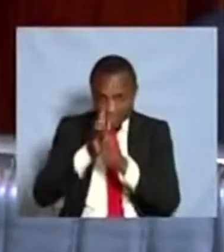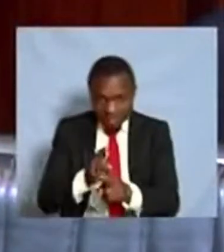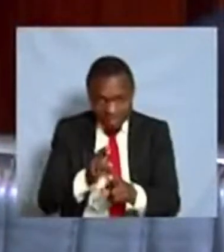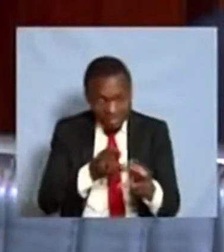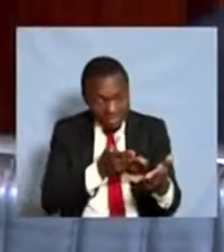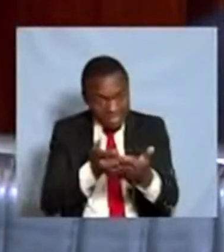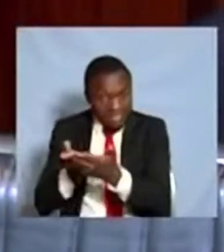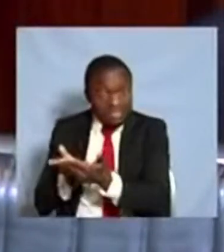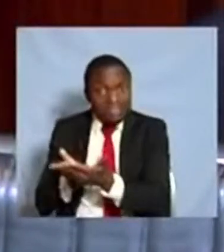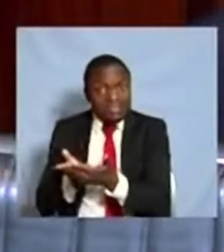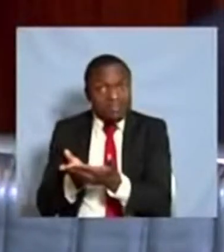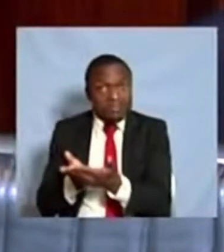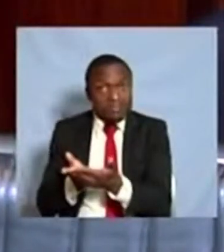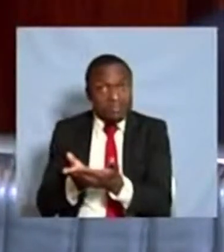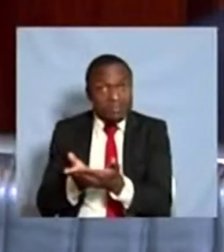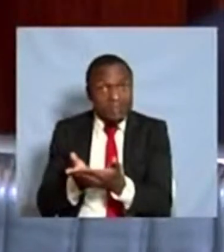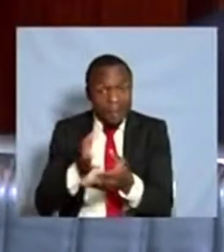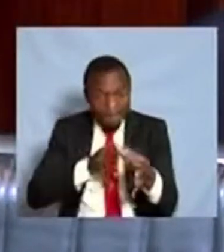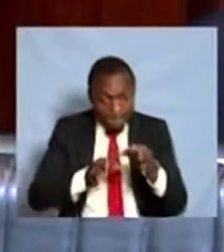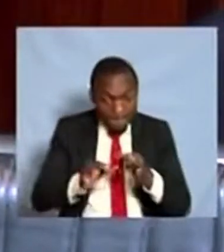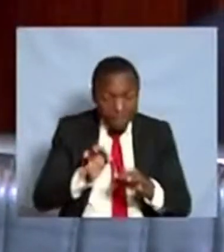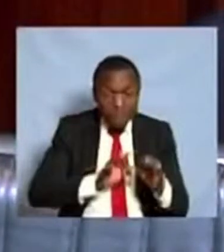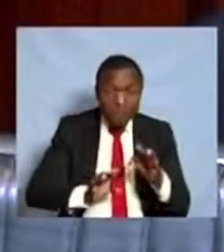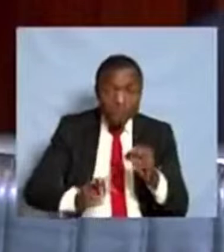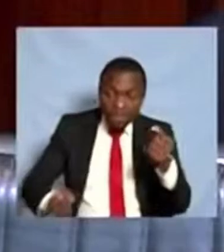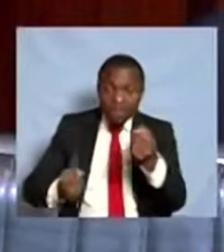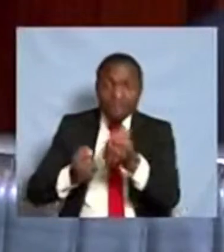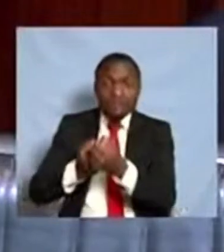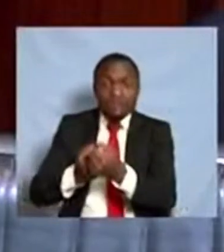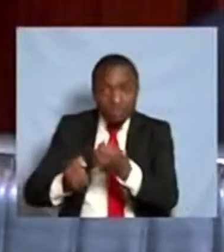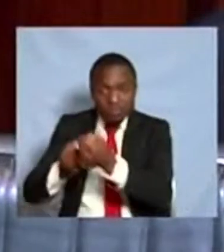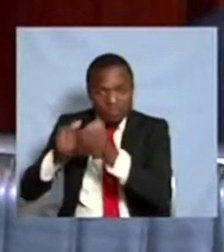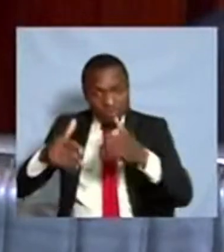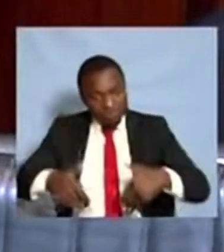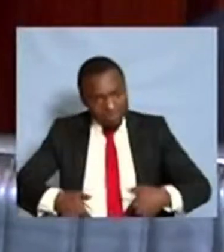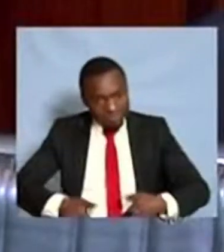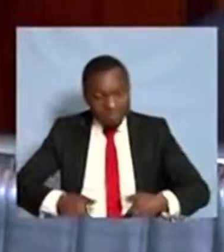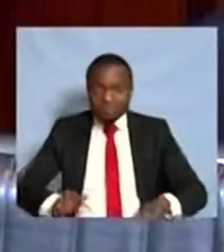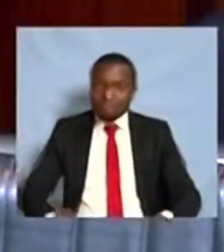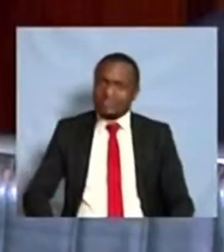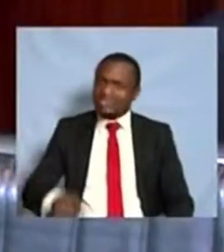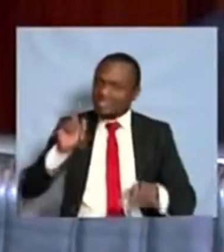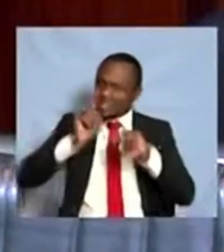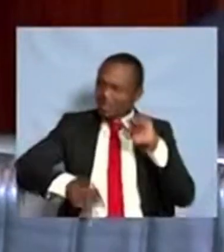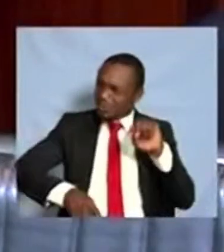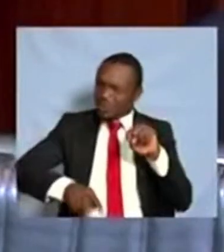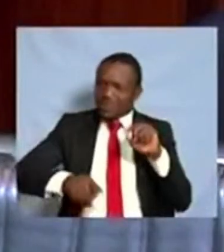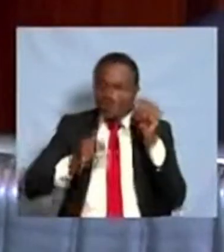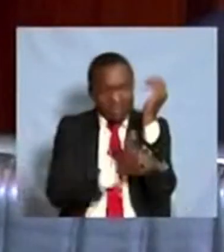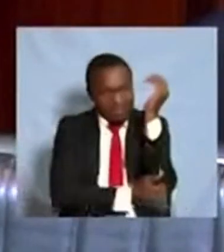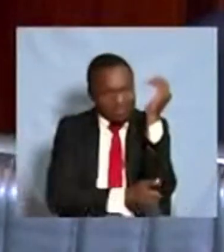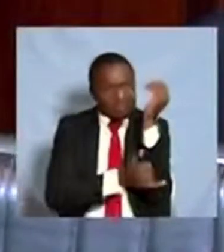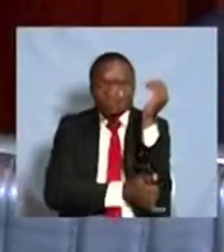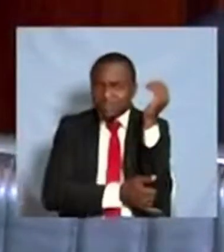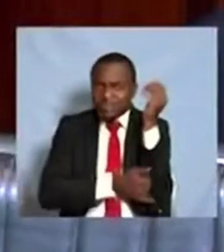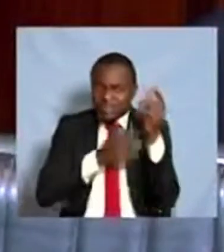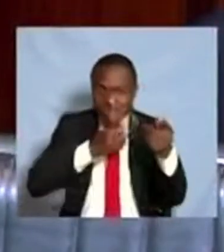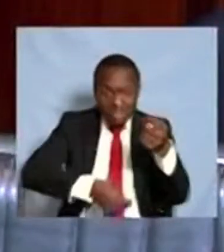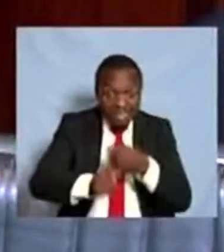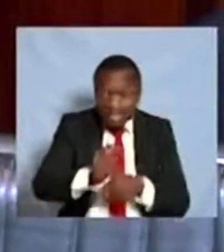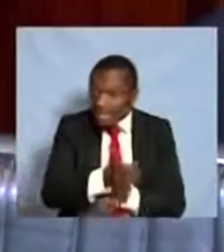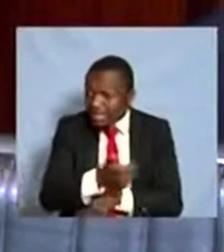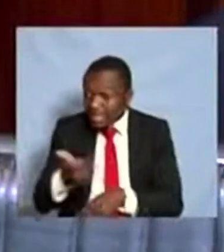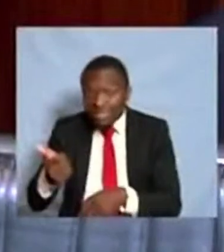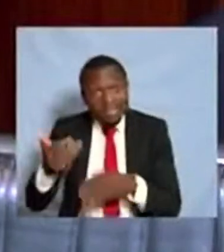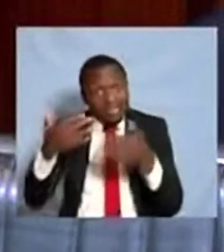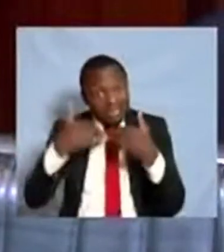this huge emphasis of only empowering youths. We can't be a country of traders. Others have